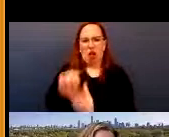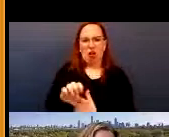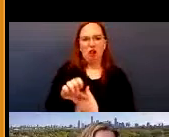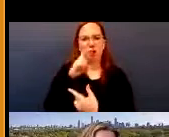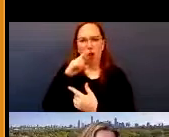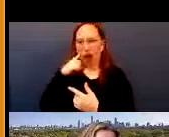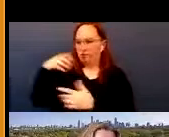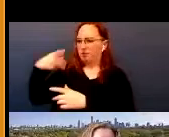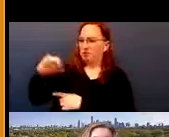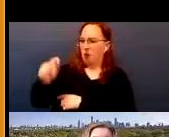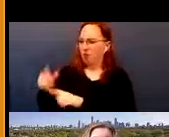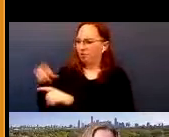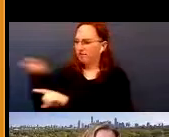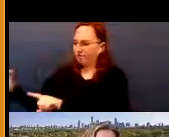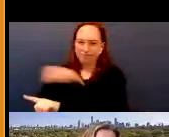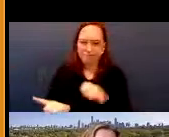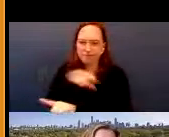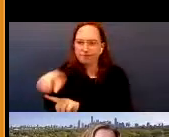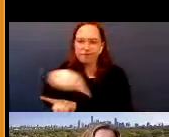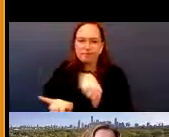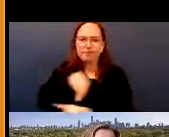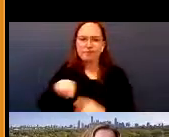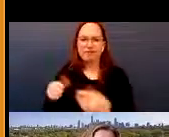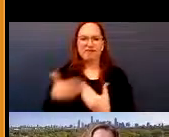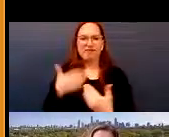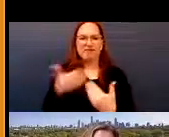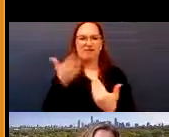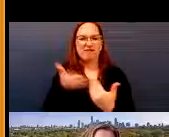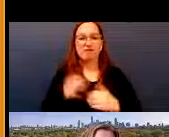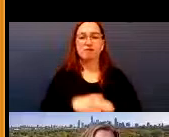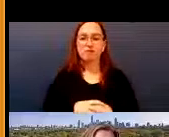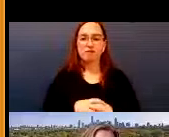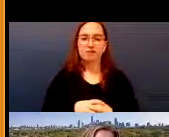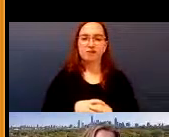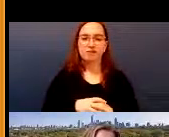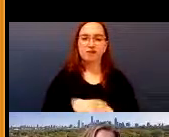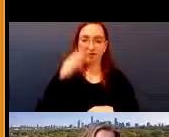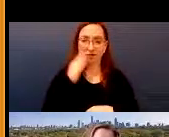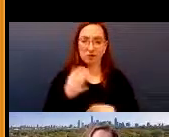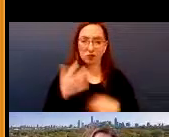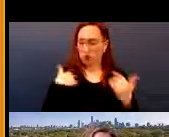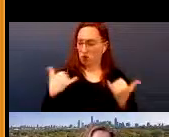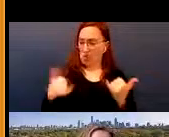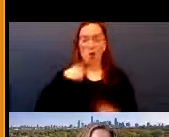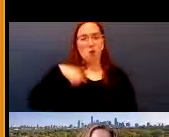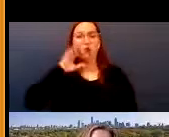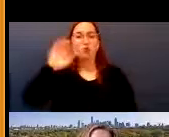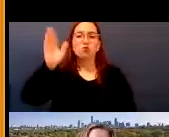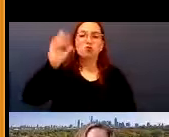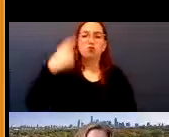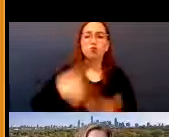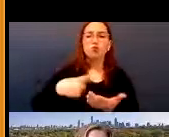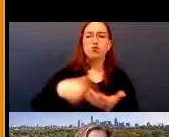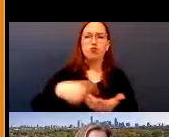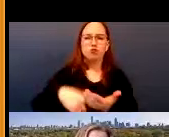well. So please keep in mind that this presentation and the plans and other supporting material will be available